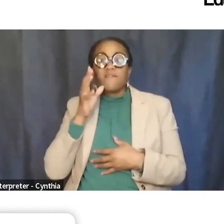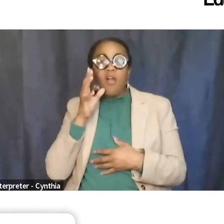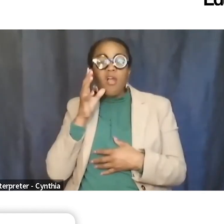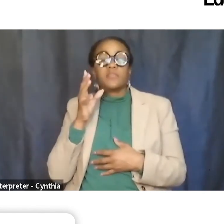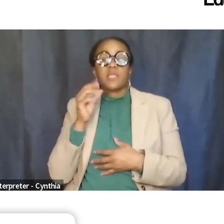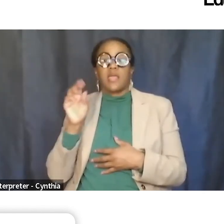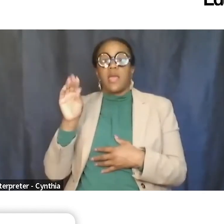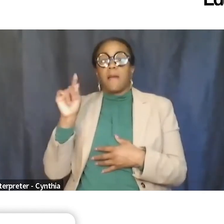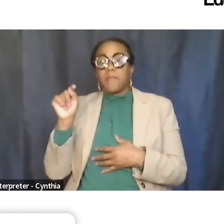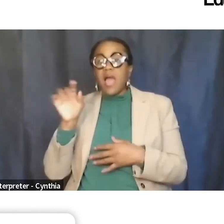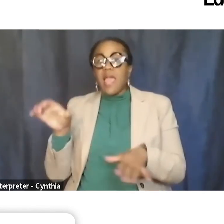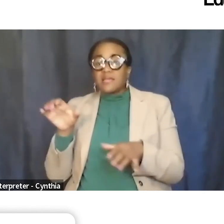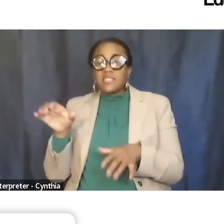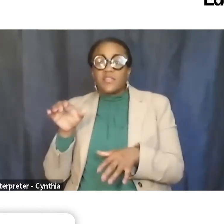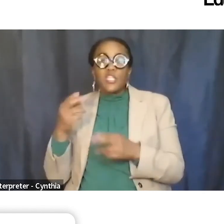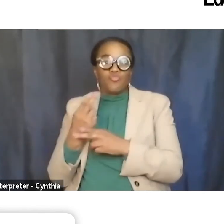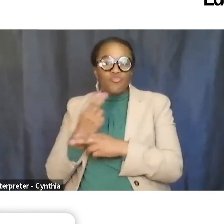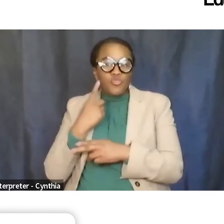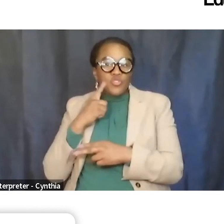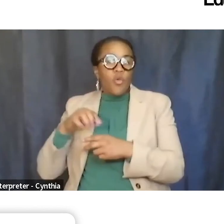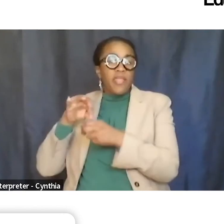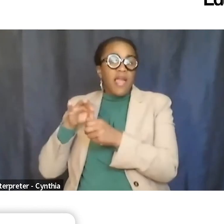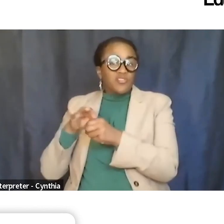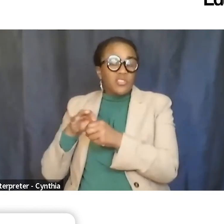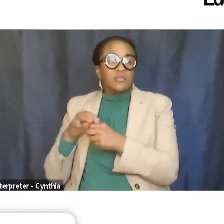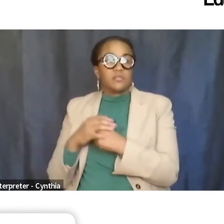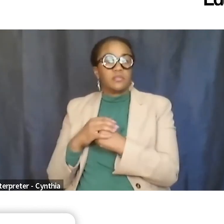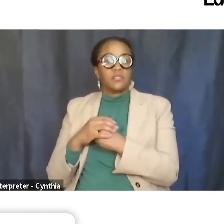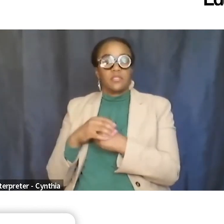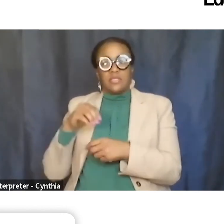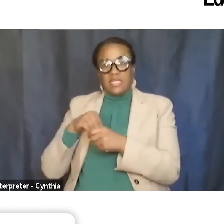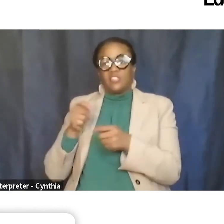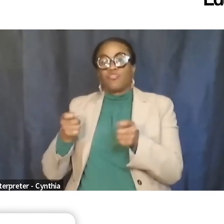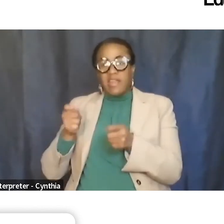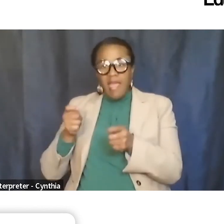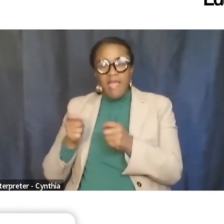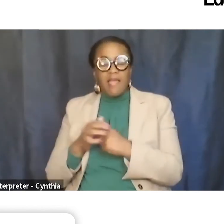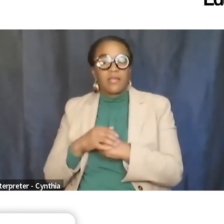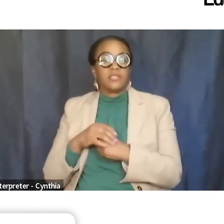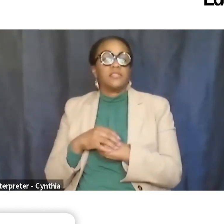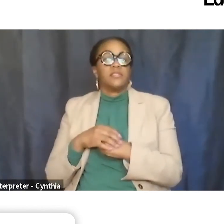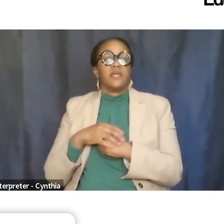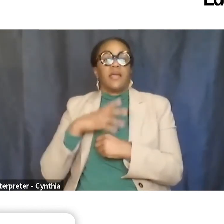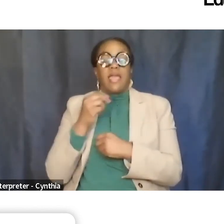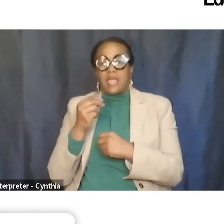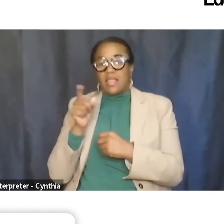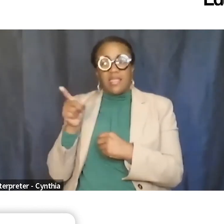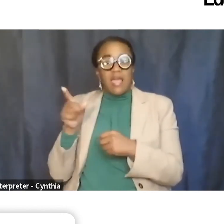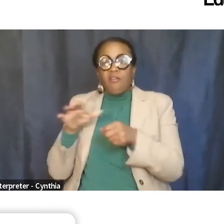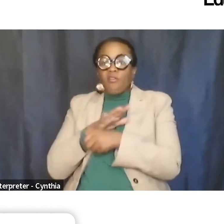bot activity was used for the election, I believe, in Trinidad. And there was an